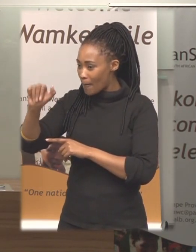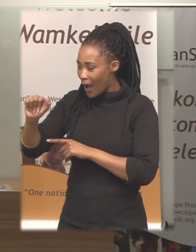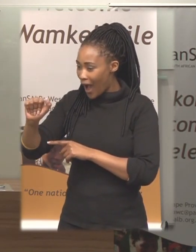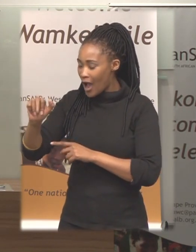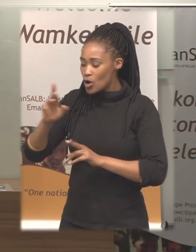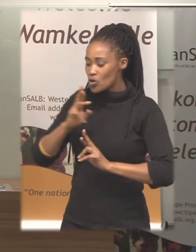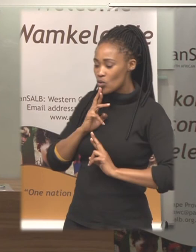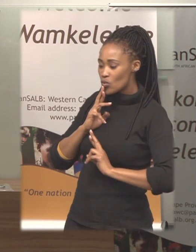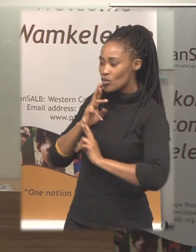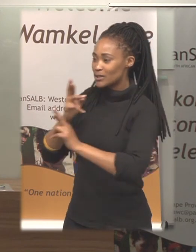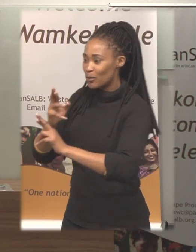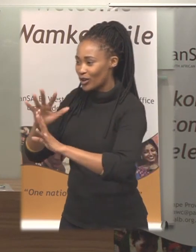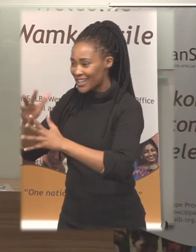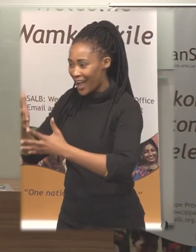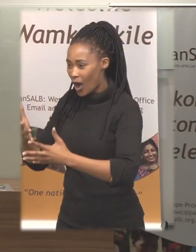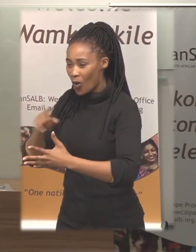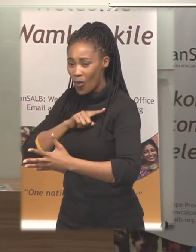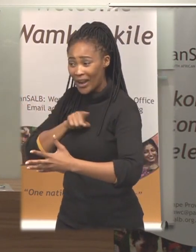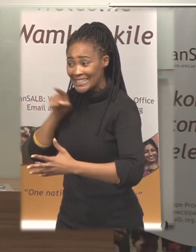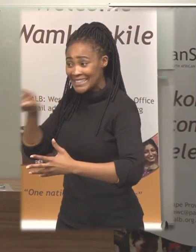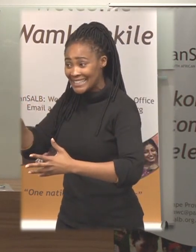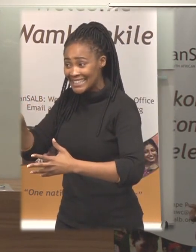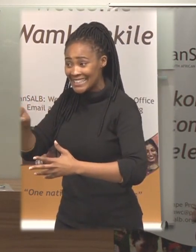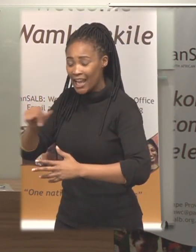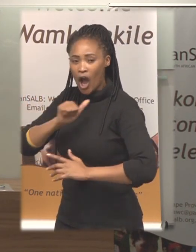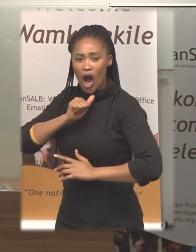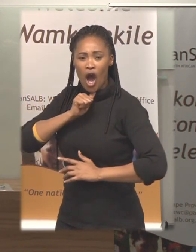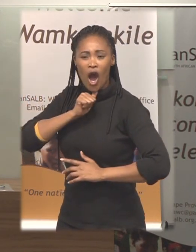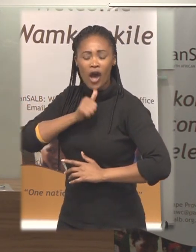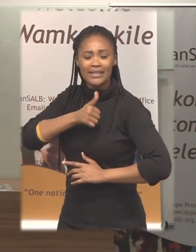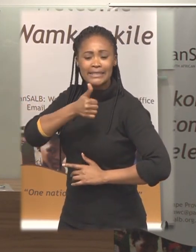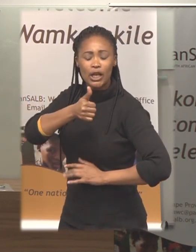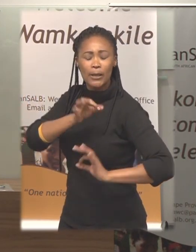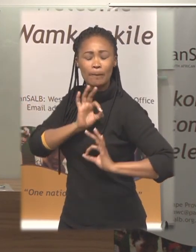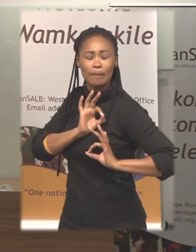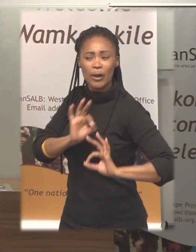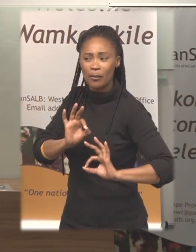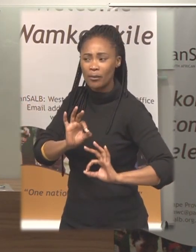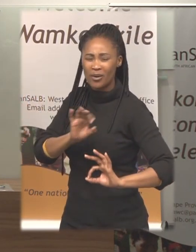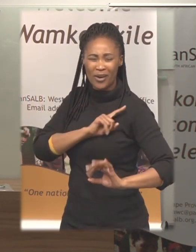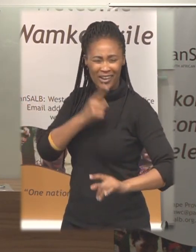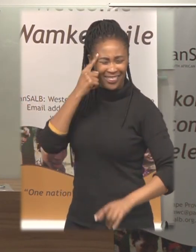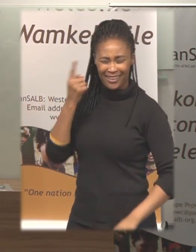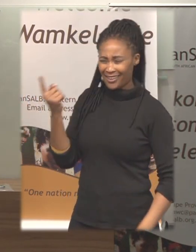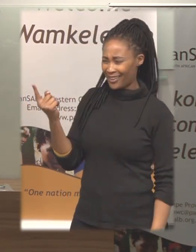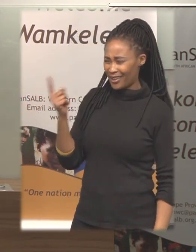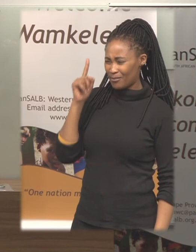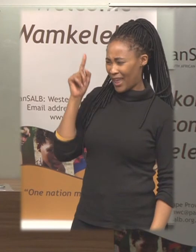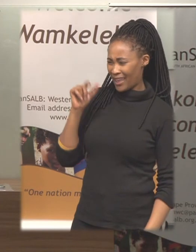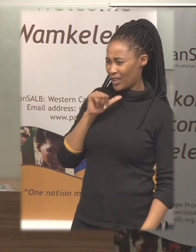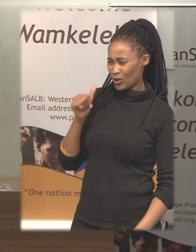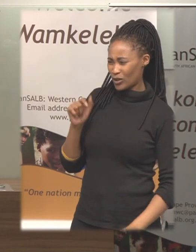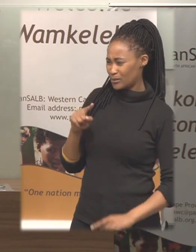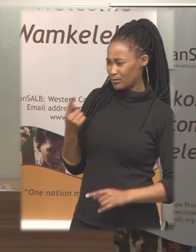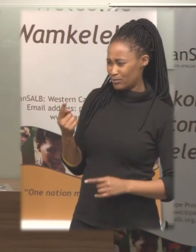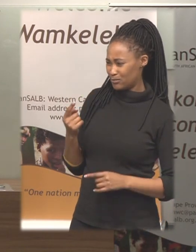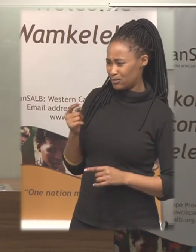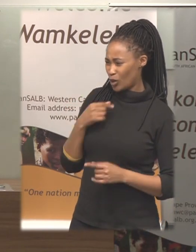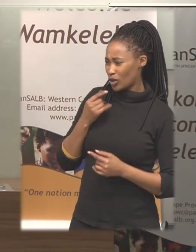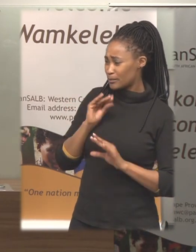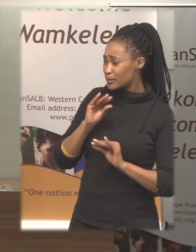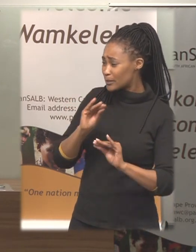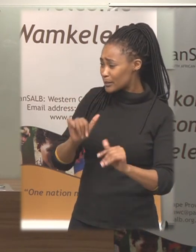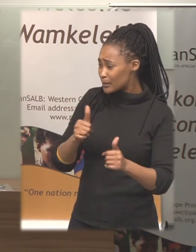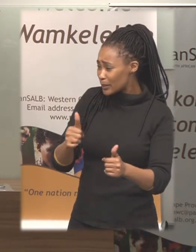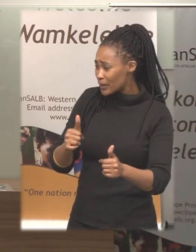being specially articulate, as if he shouldn't be, and how he moves so amazingly across different